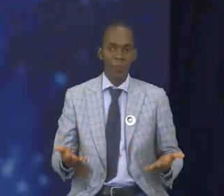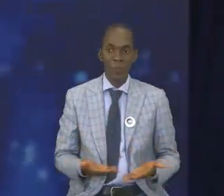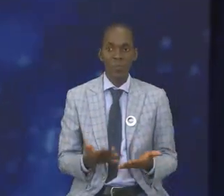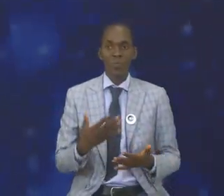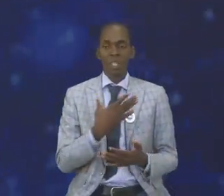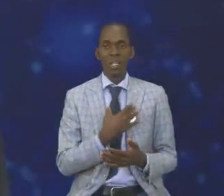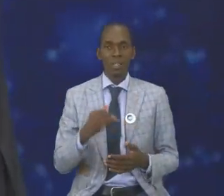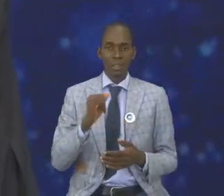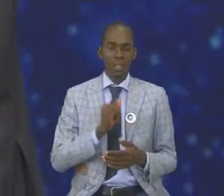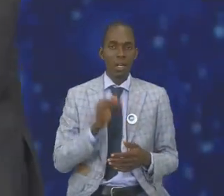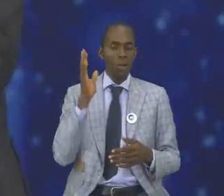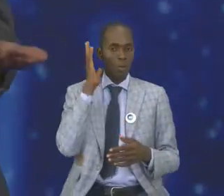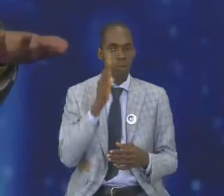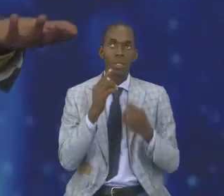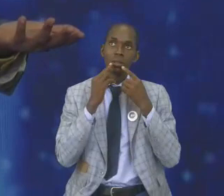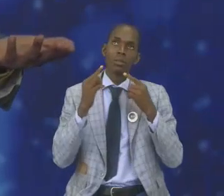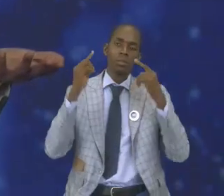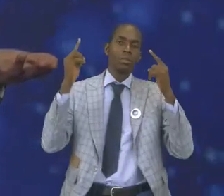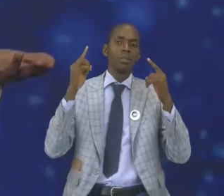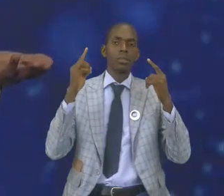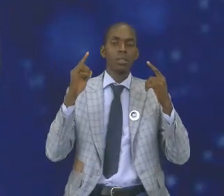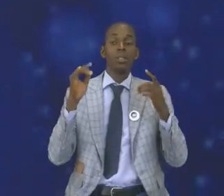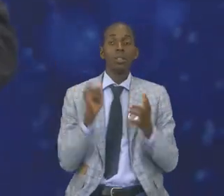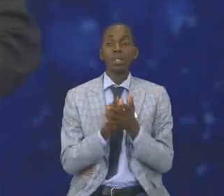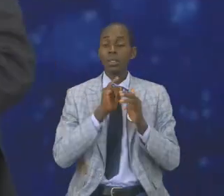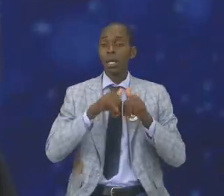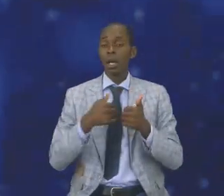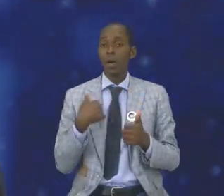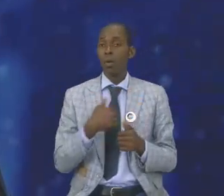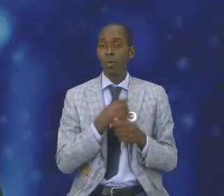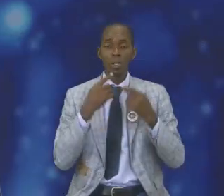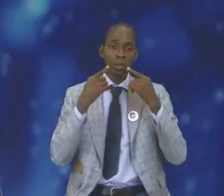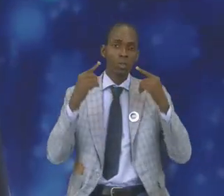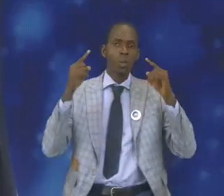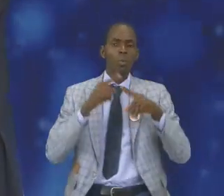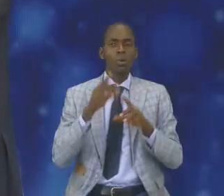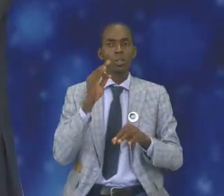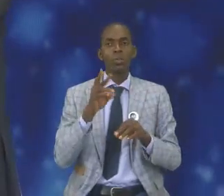will make it. Yes, that's how we succeed. But if you are the